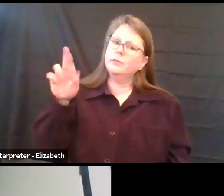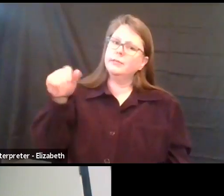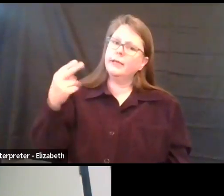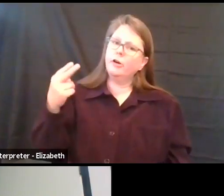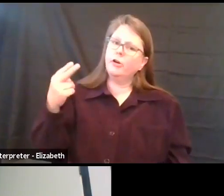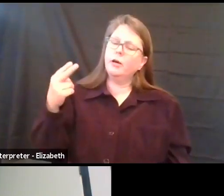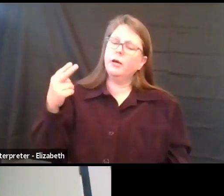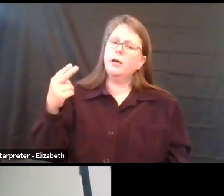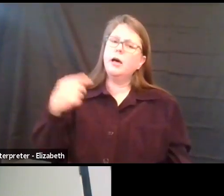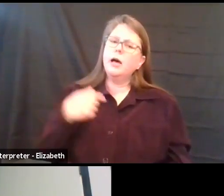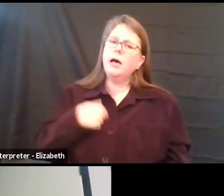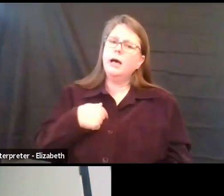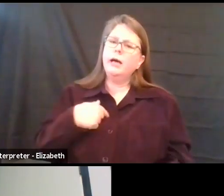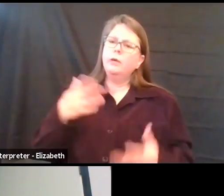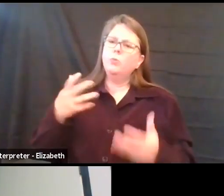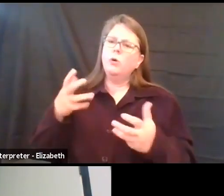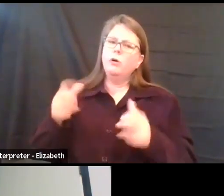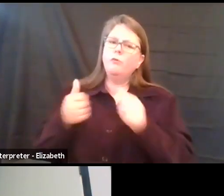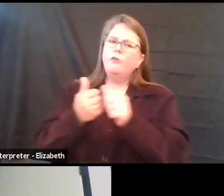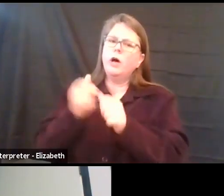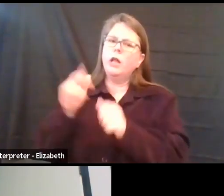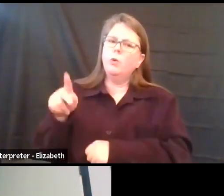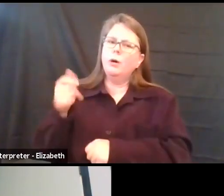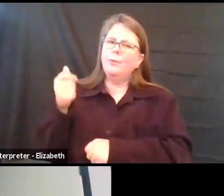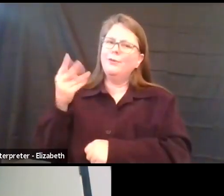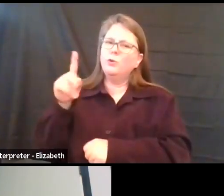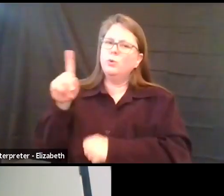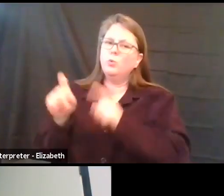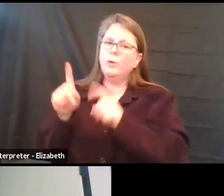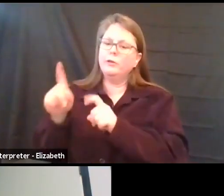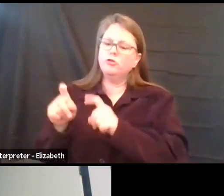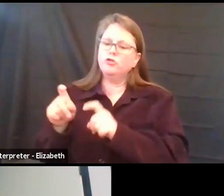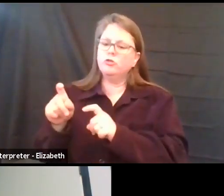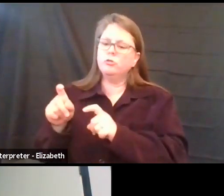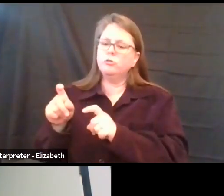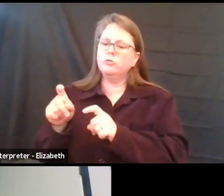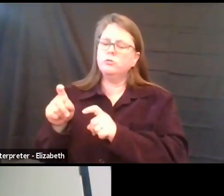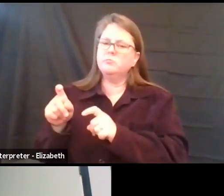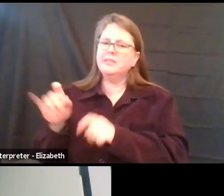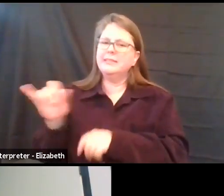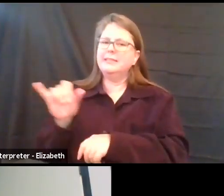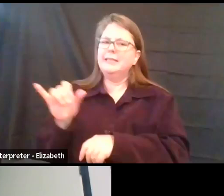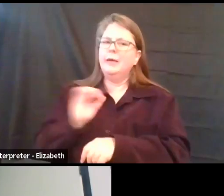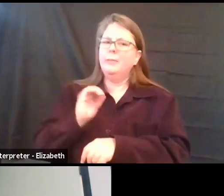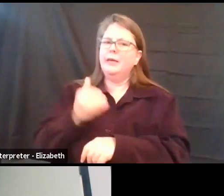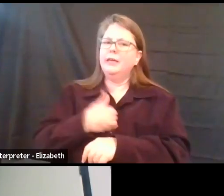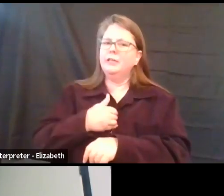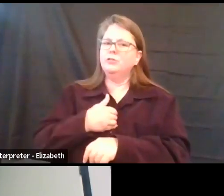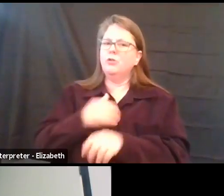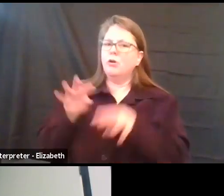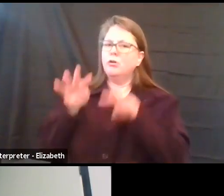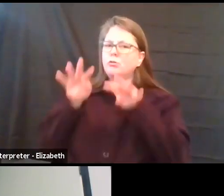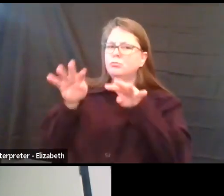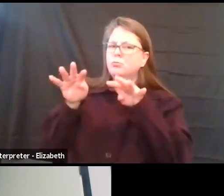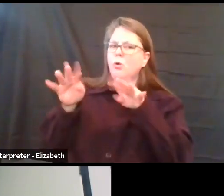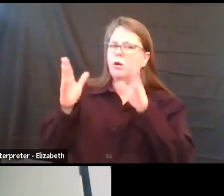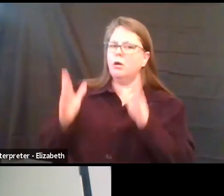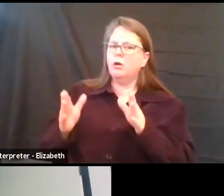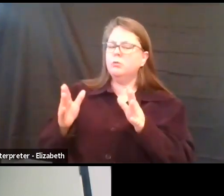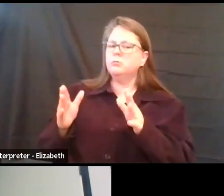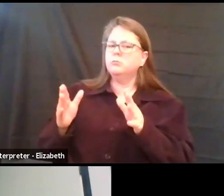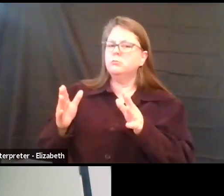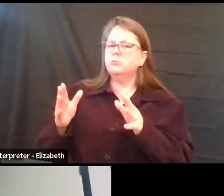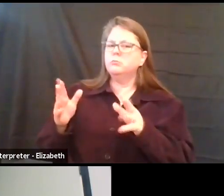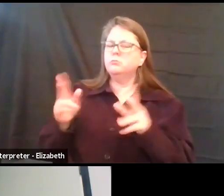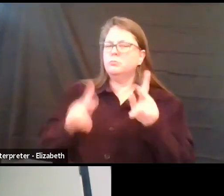being, that our audience is considering. First, the multi-agency resource center